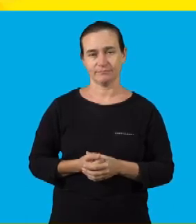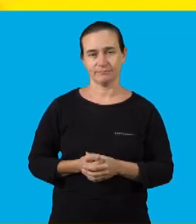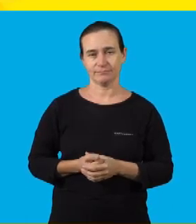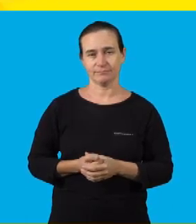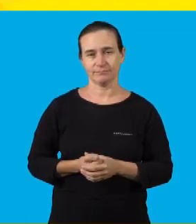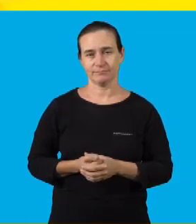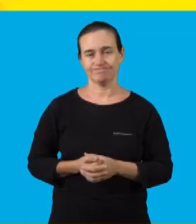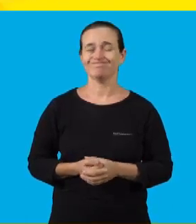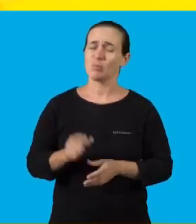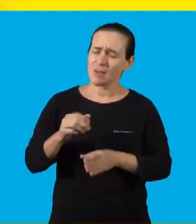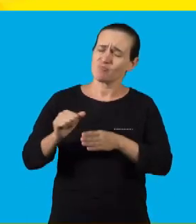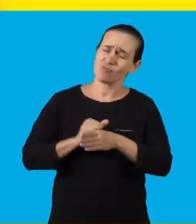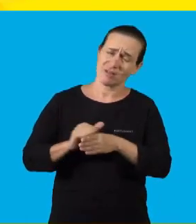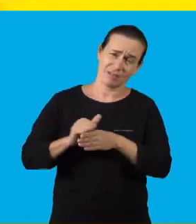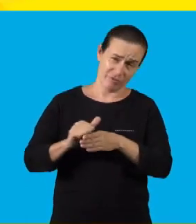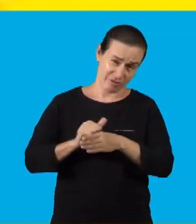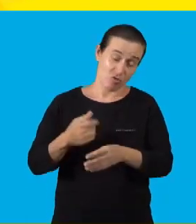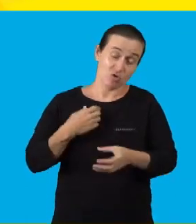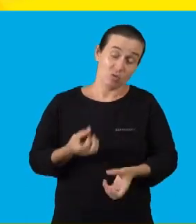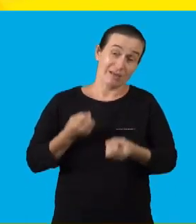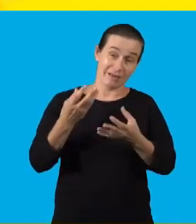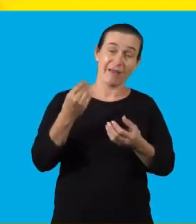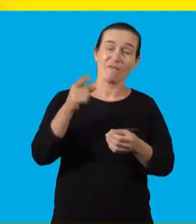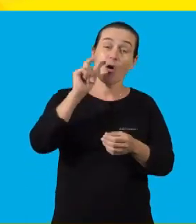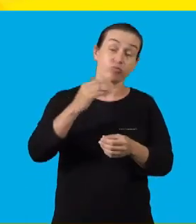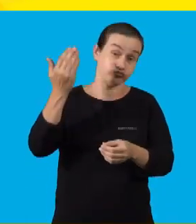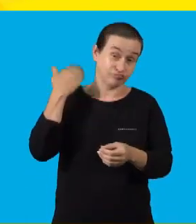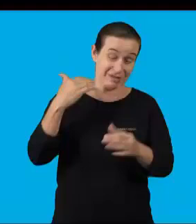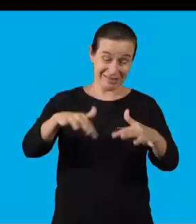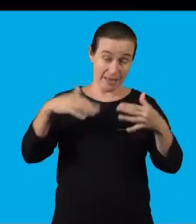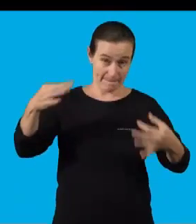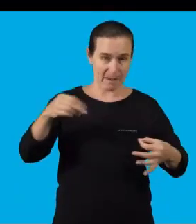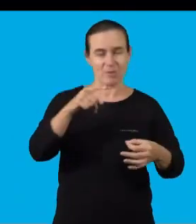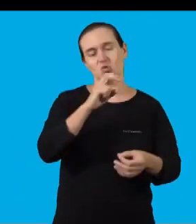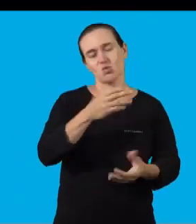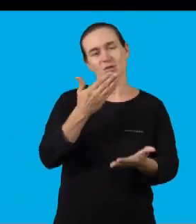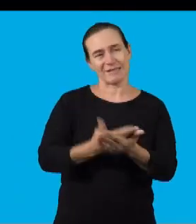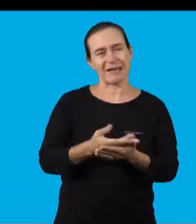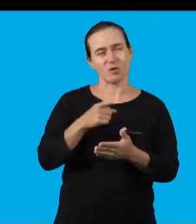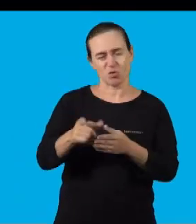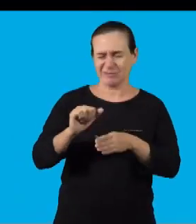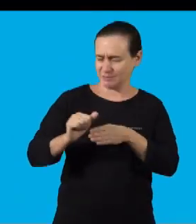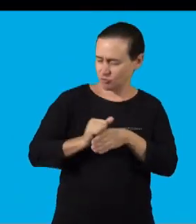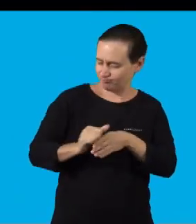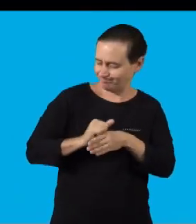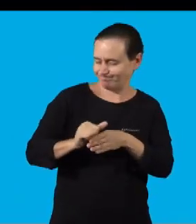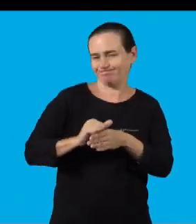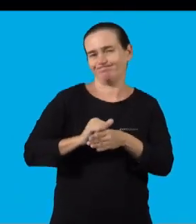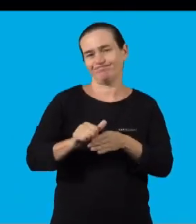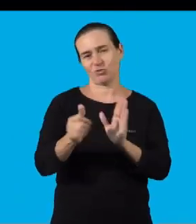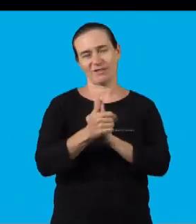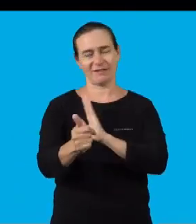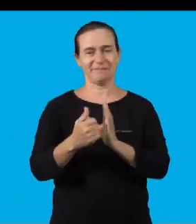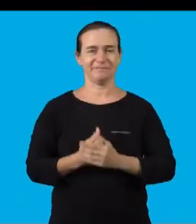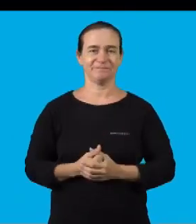to practice. So here are a few question papers that you can use to sharpen those